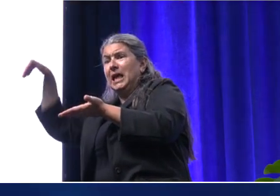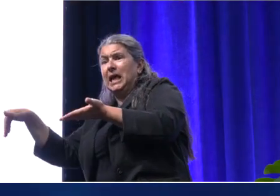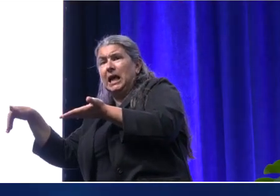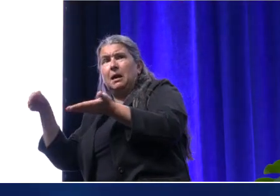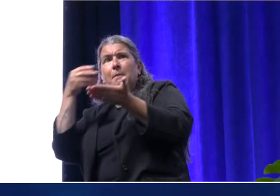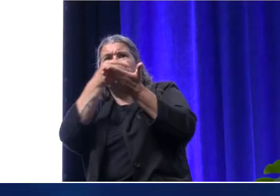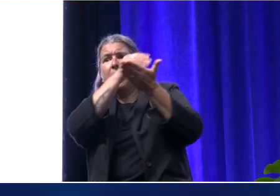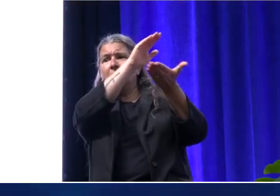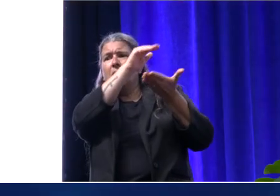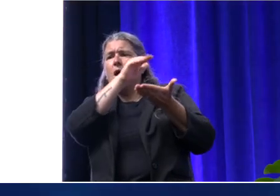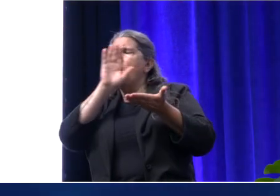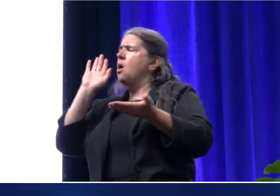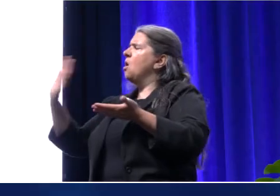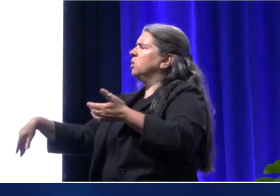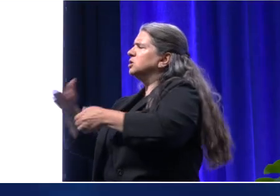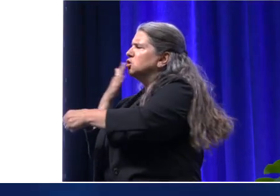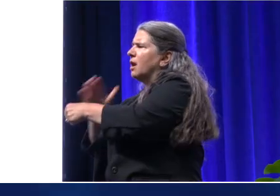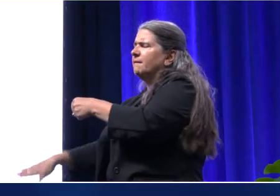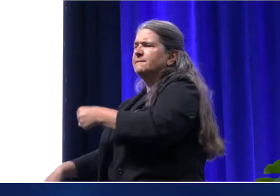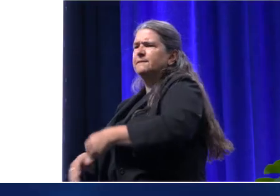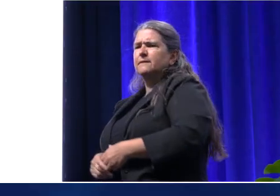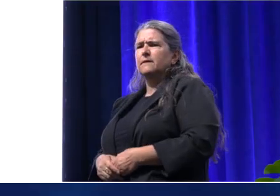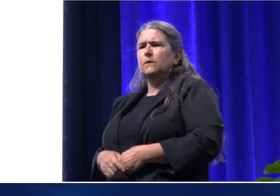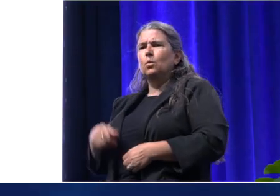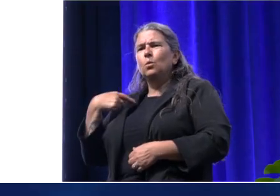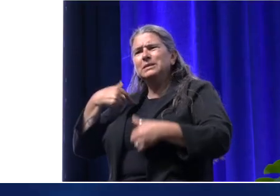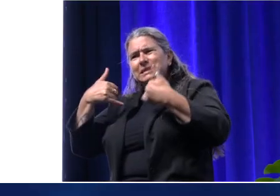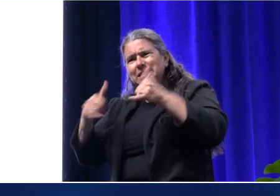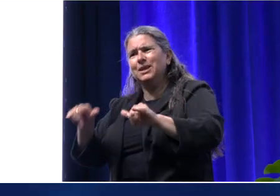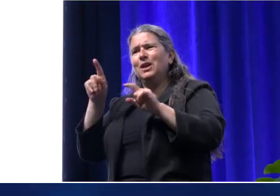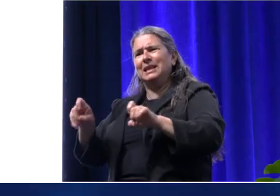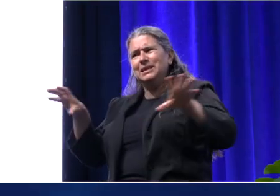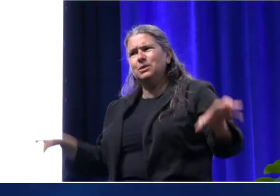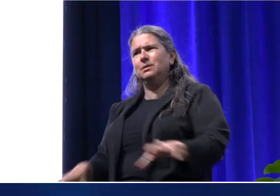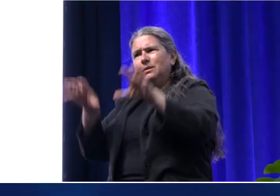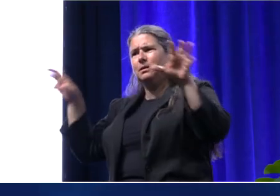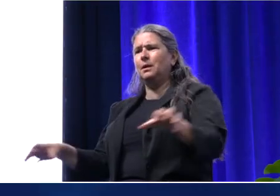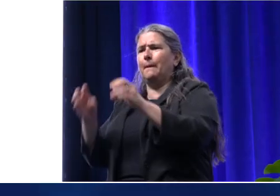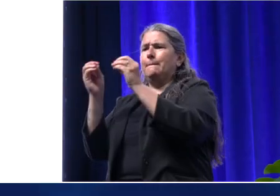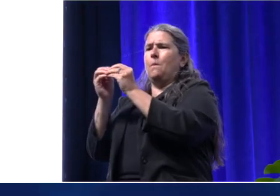doing. So let me introduce myself a little bit further. I work at the Opioid Data